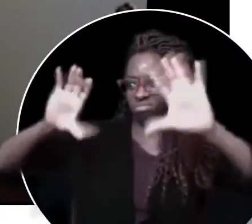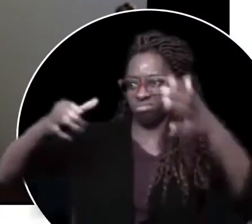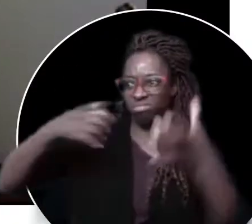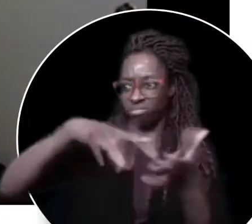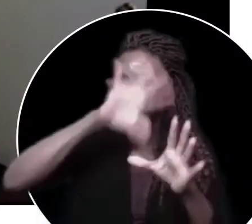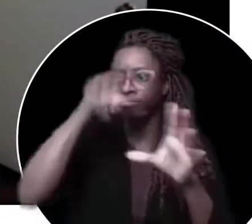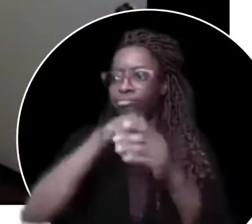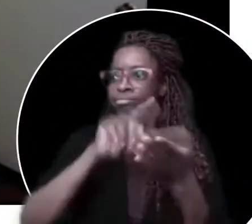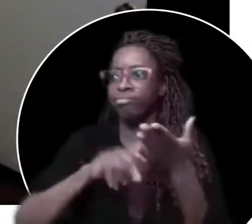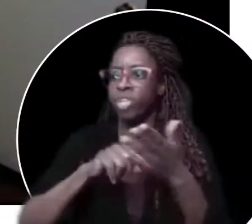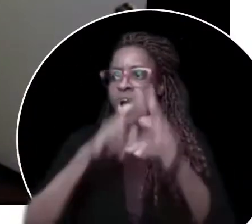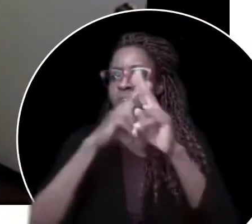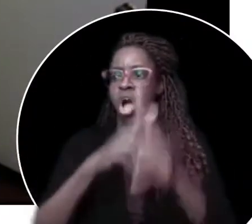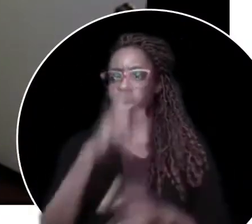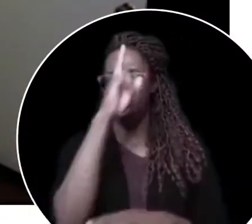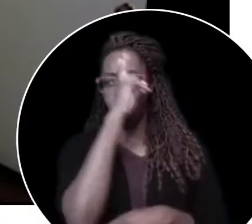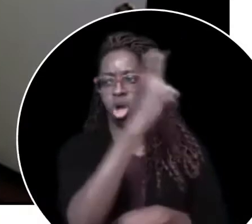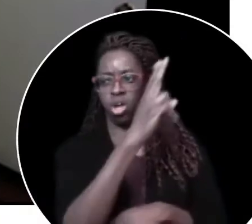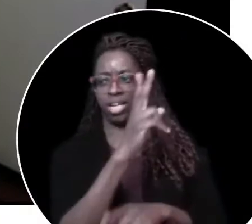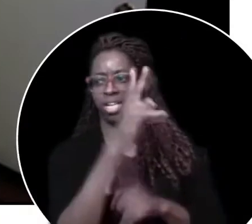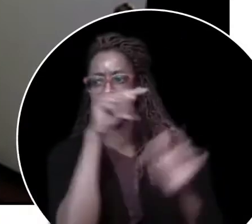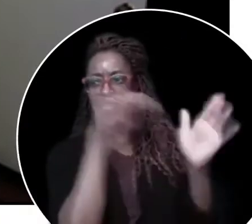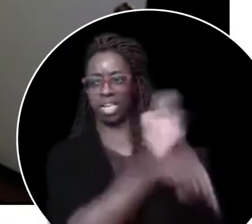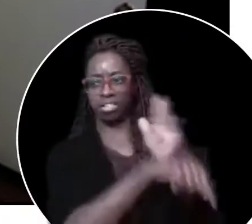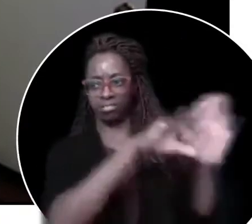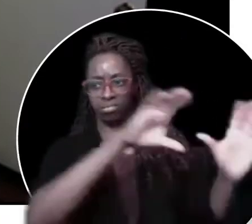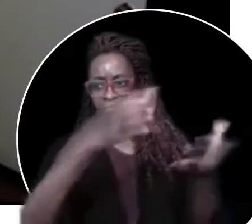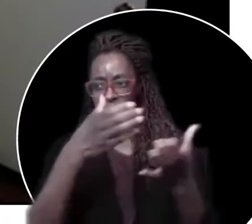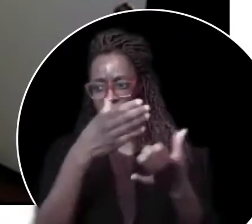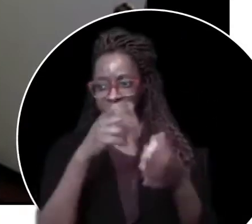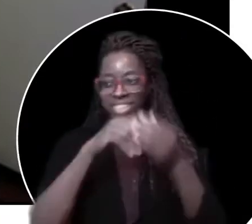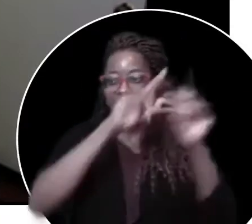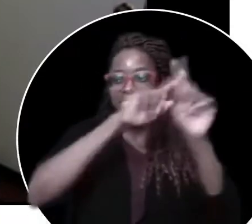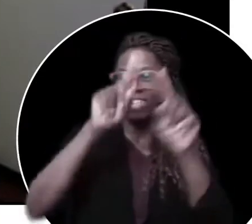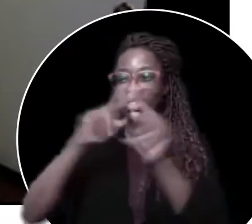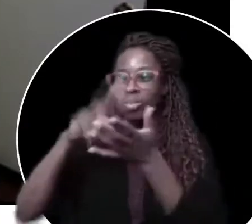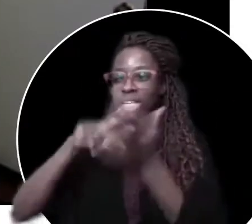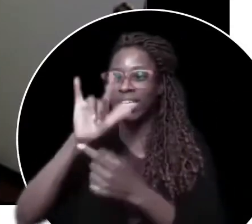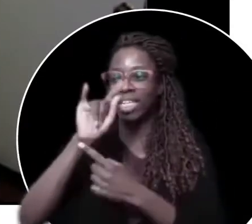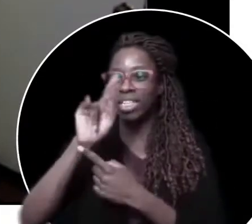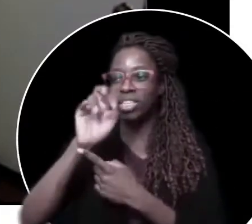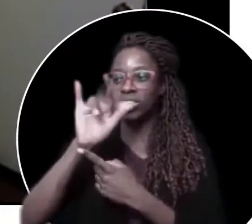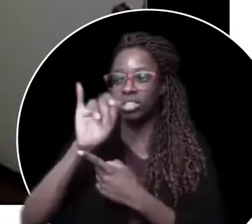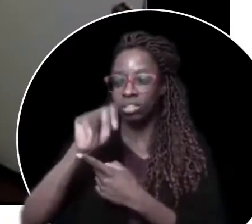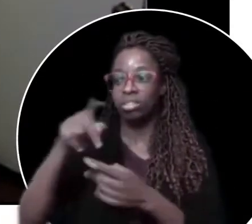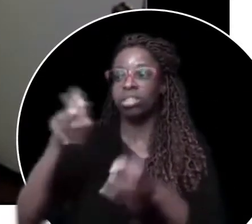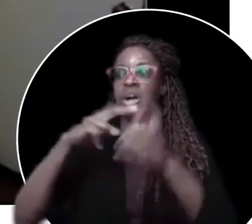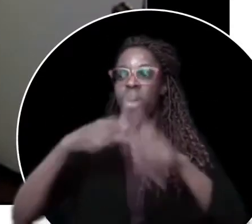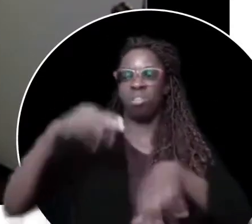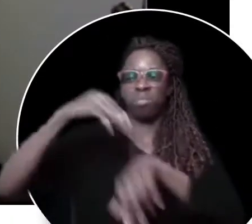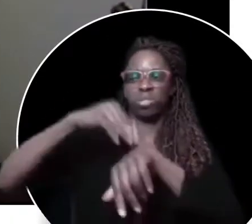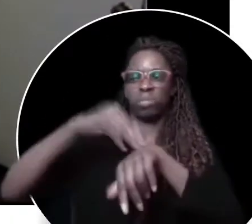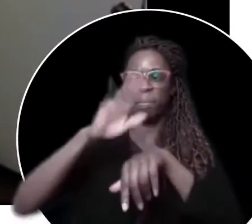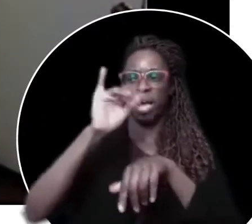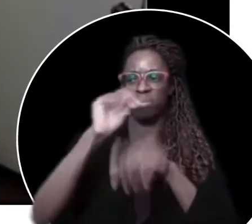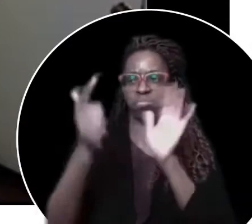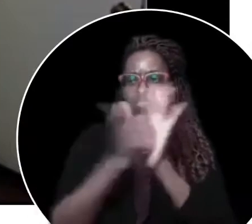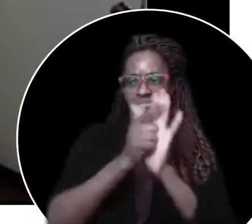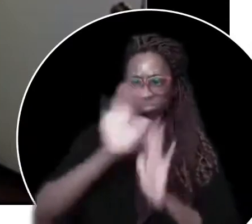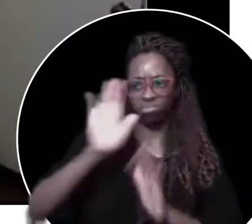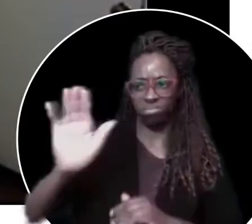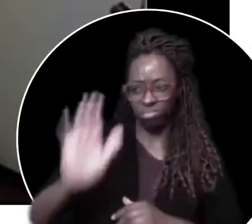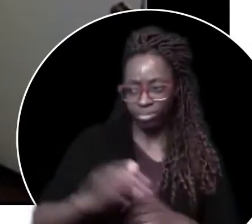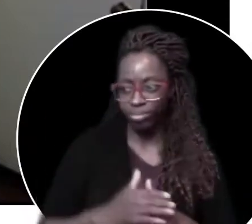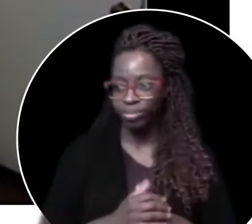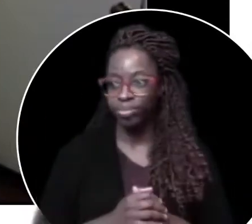allows Muslim immigrants to be simultaneously aligned with terrorism, gender subordination, and the threat